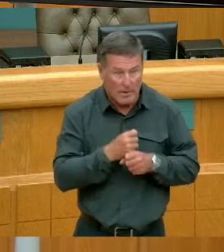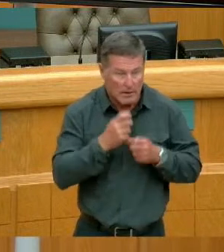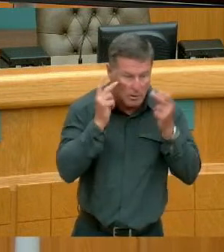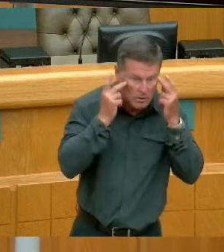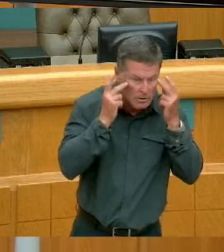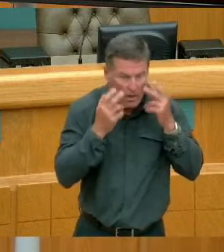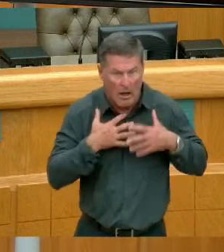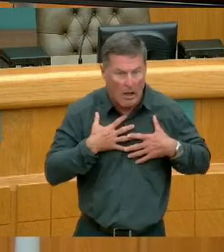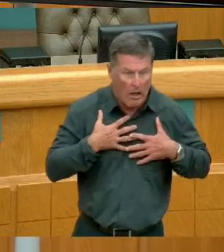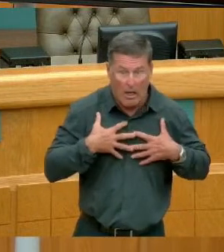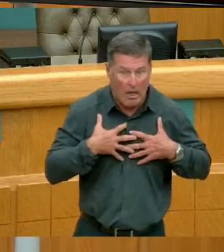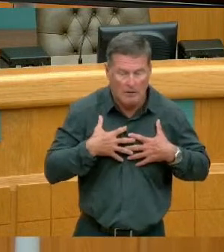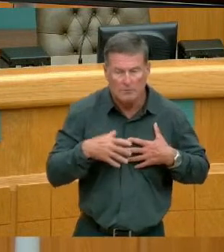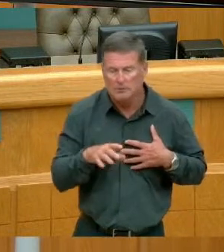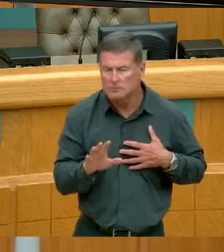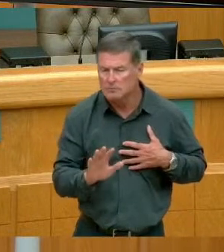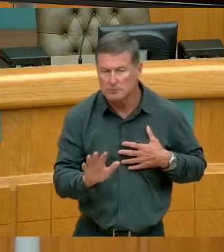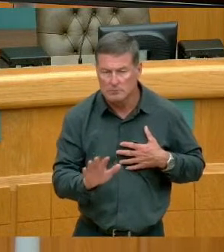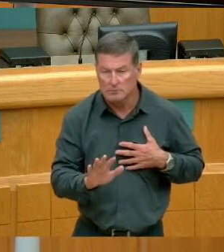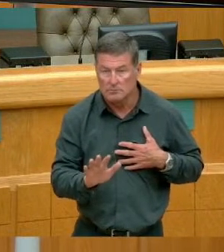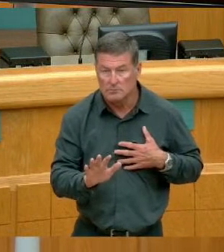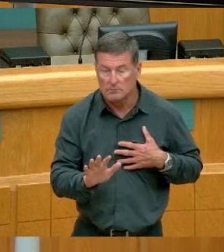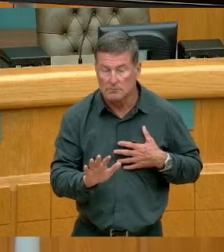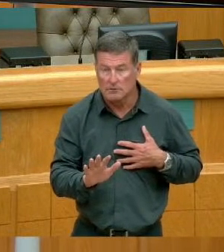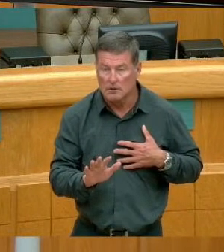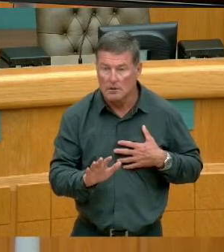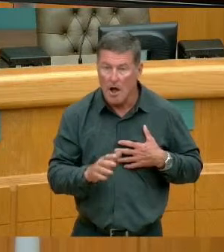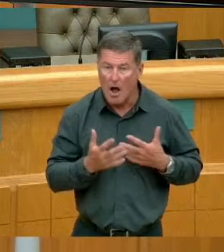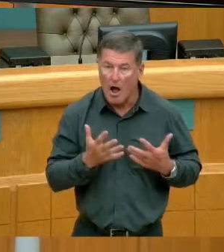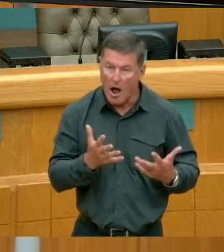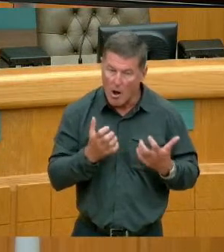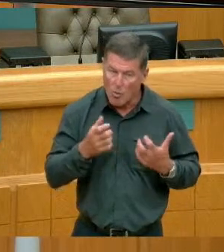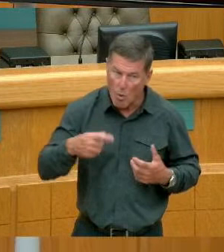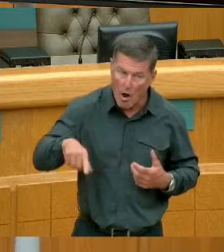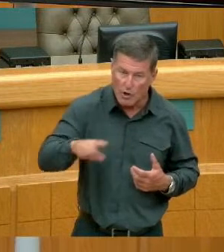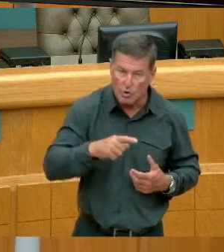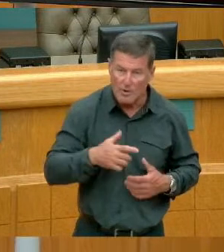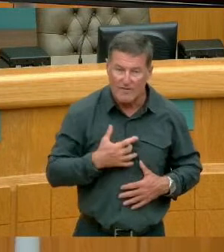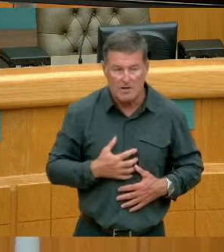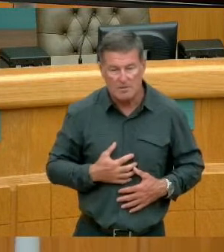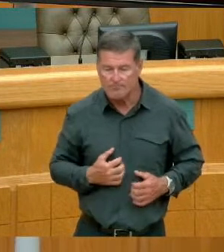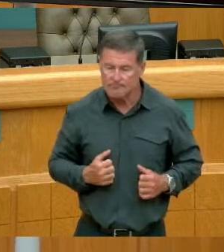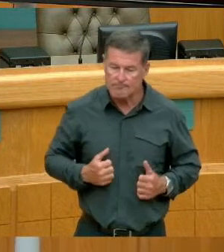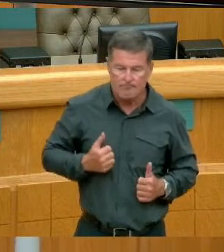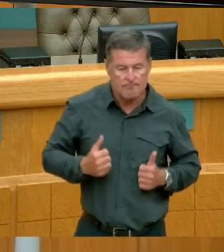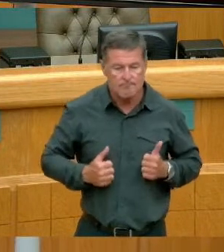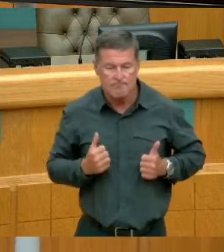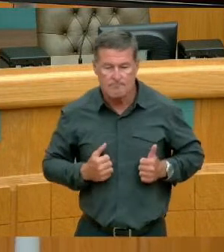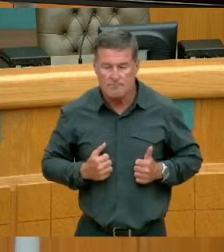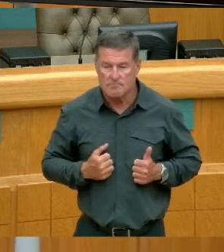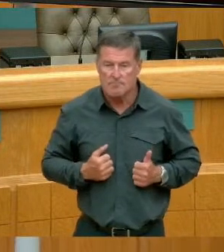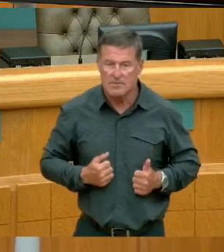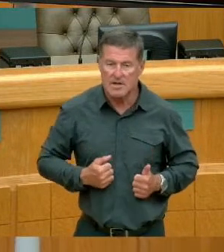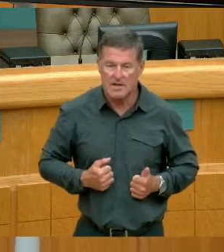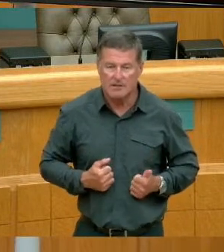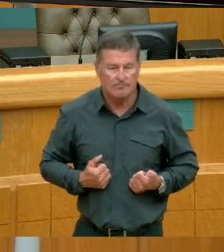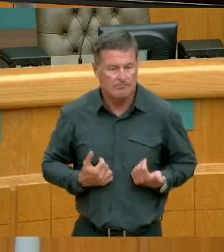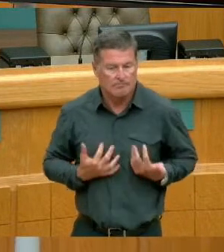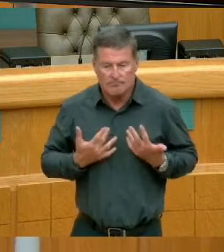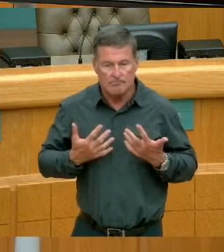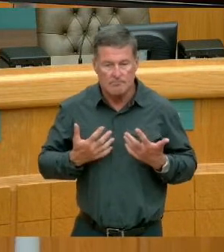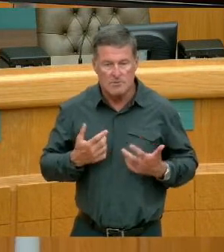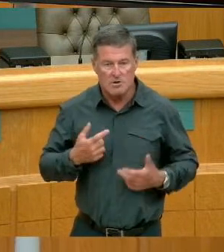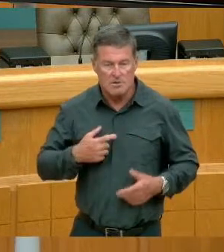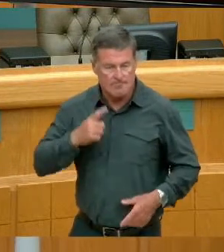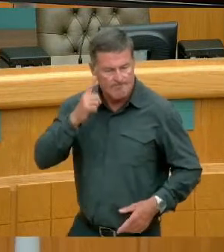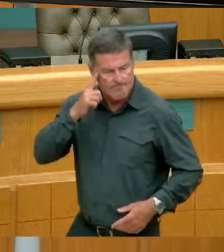panic. In fact, quite the opposite. It's meant to inspire, it's meant to get resolved of what we must